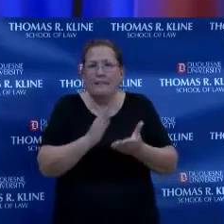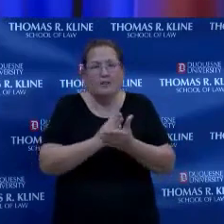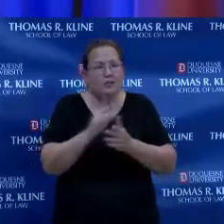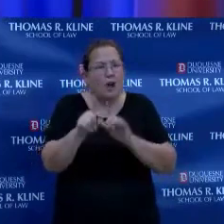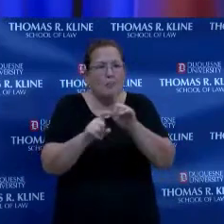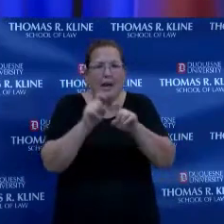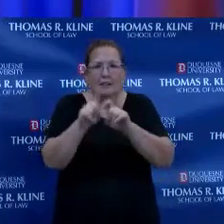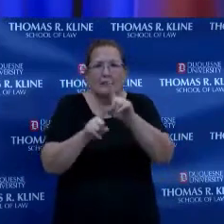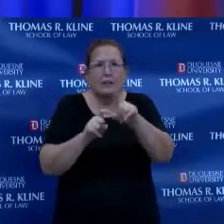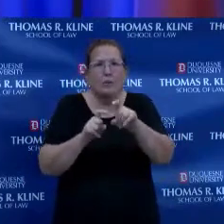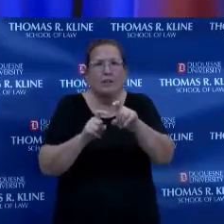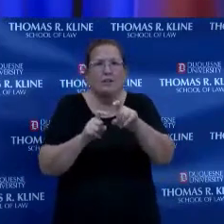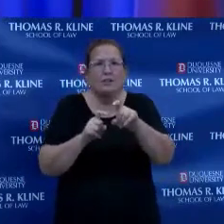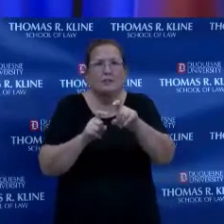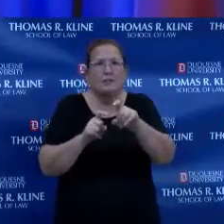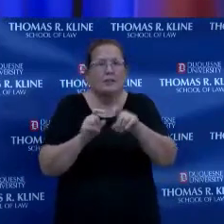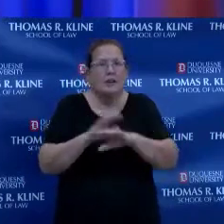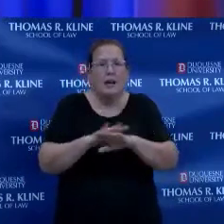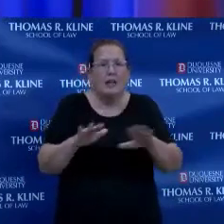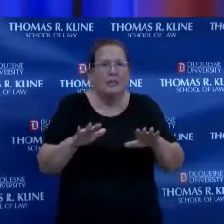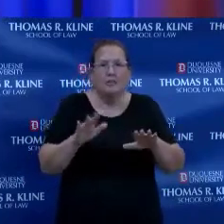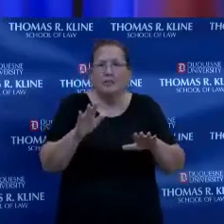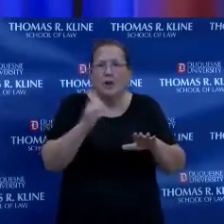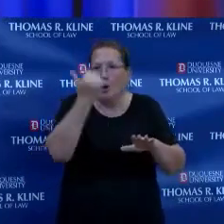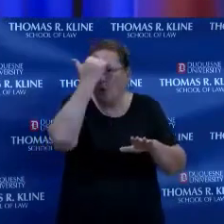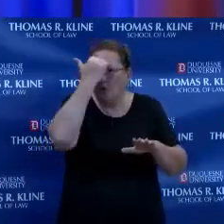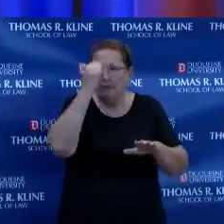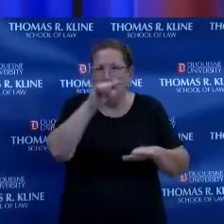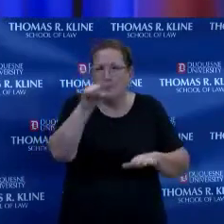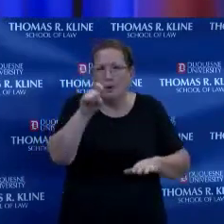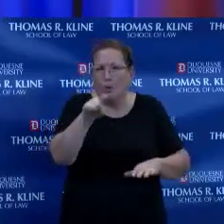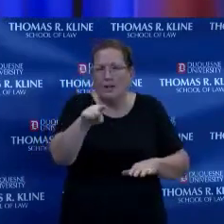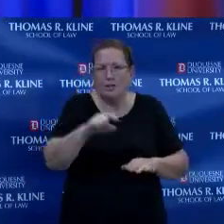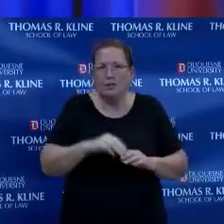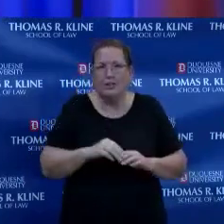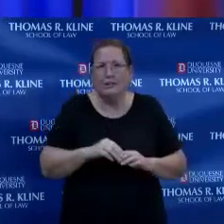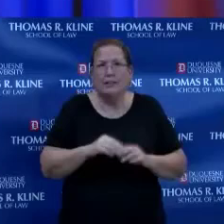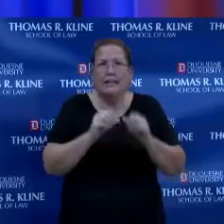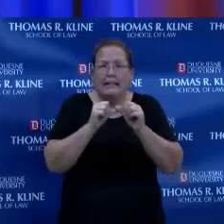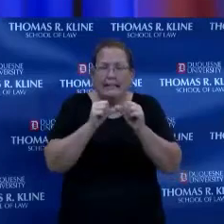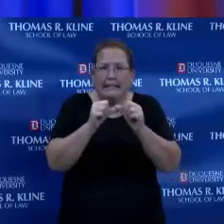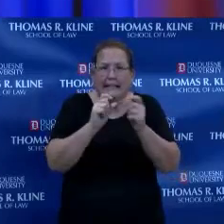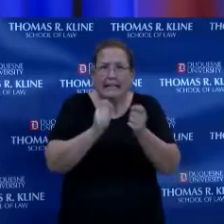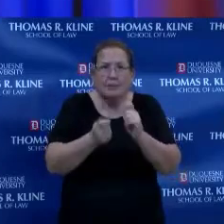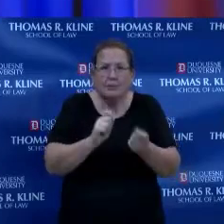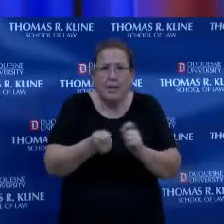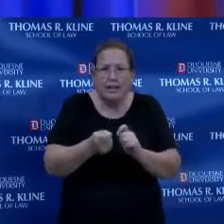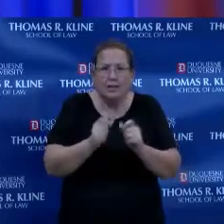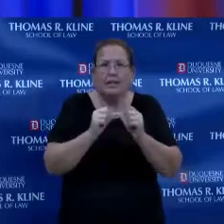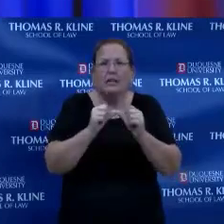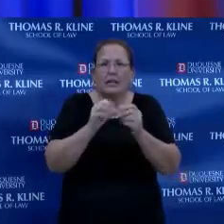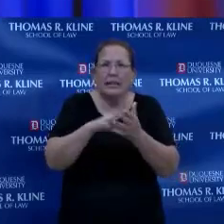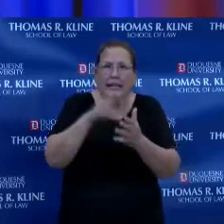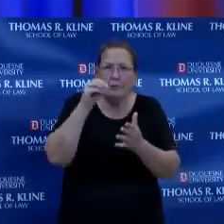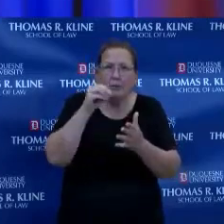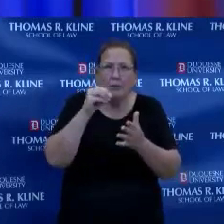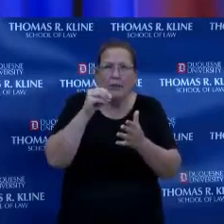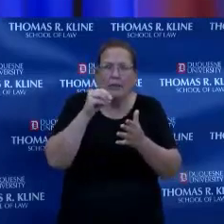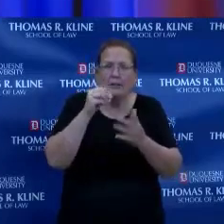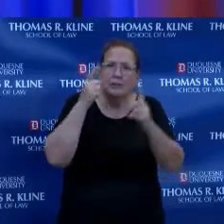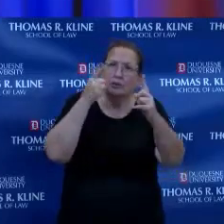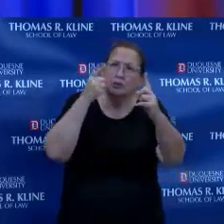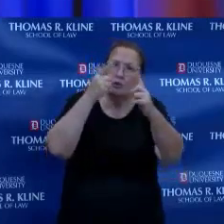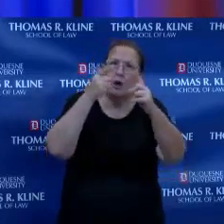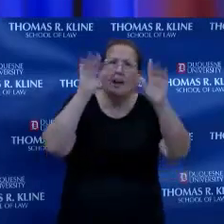questions. There's no such thing as a dumb question. Keep changing, keep learning, strive for